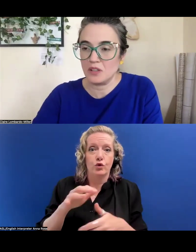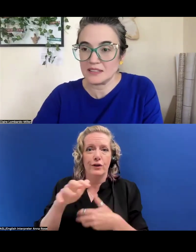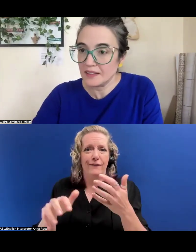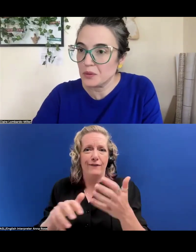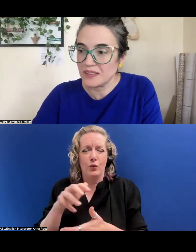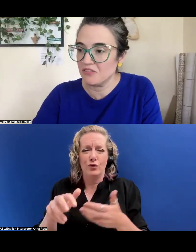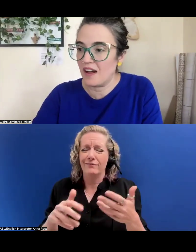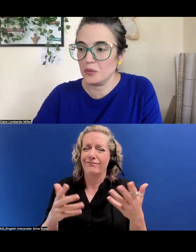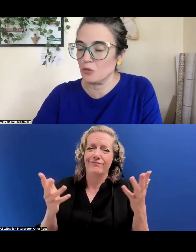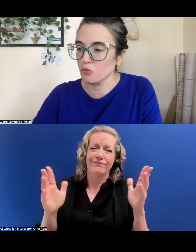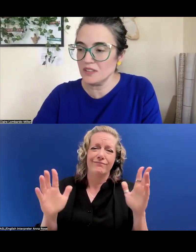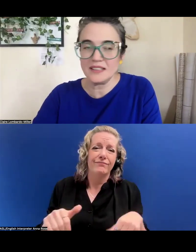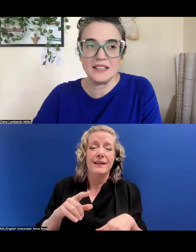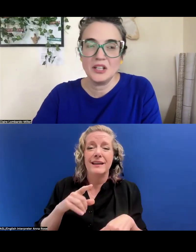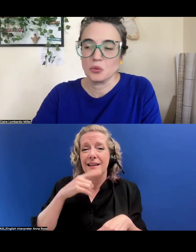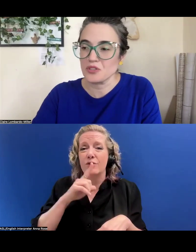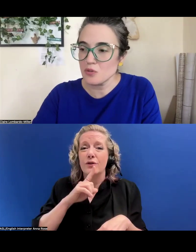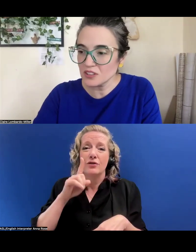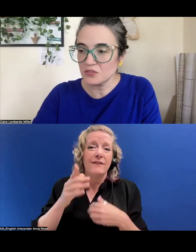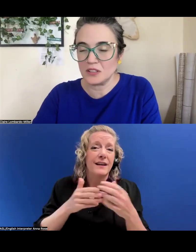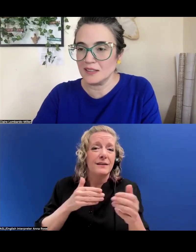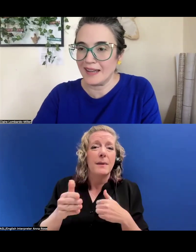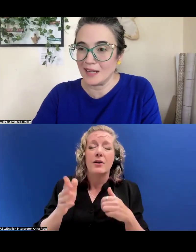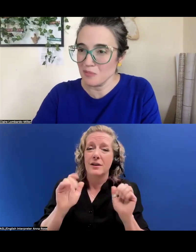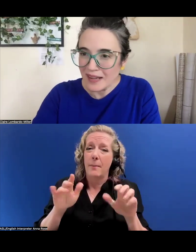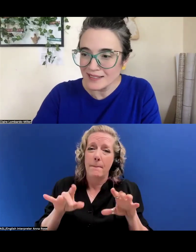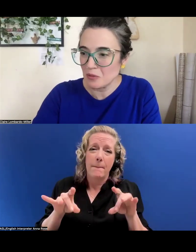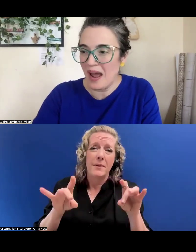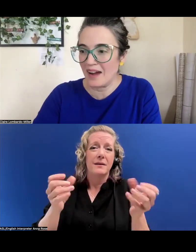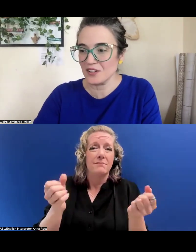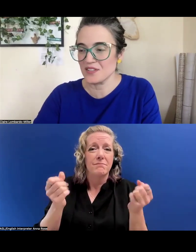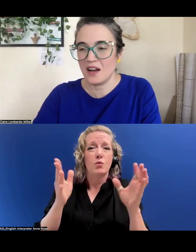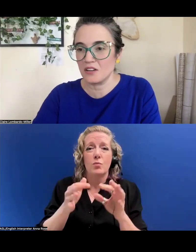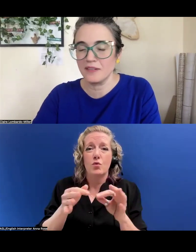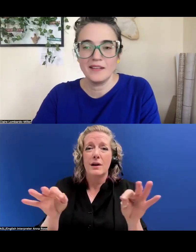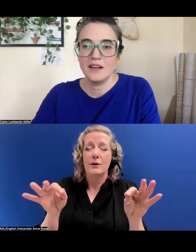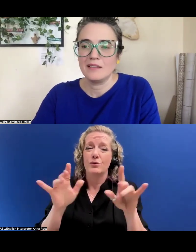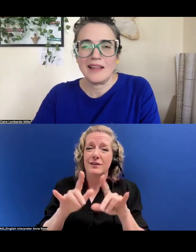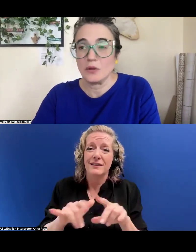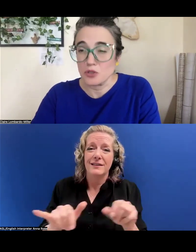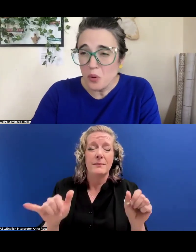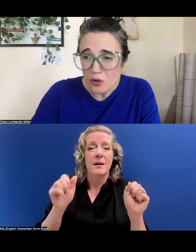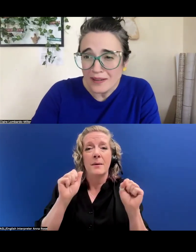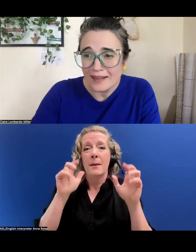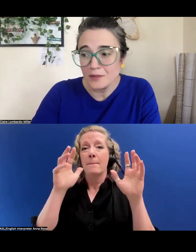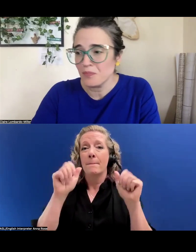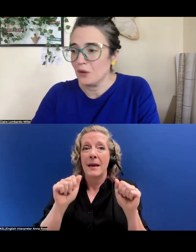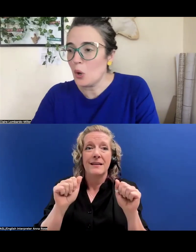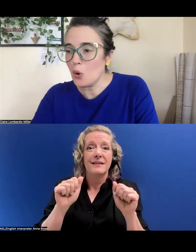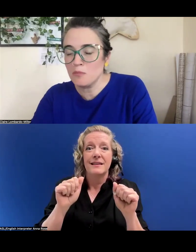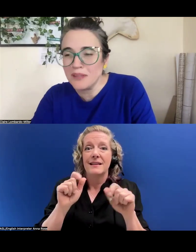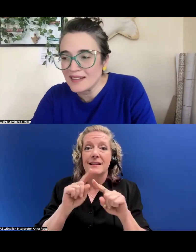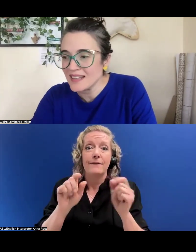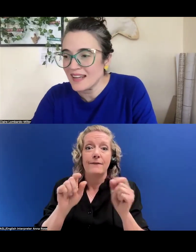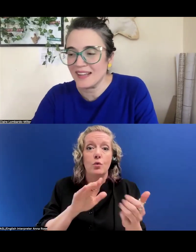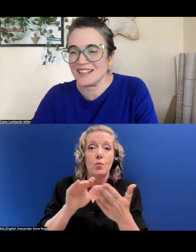developing multilingually, following really resourceful and amazing patterns of language pooling,